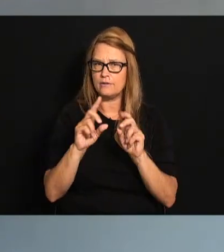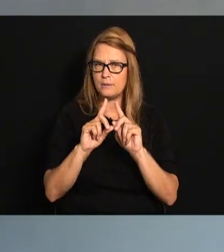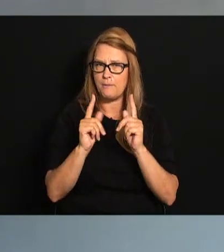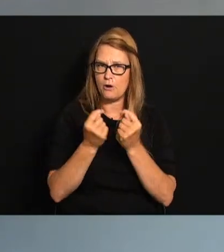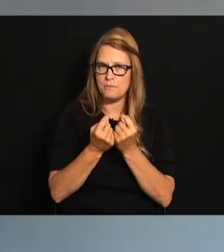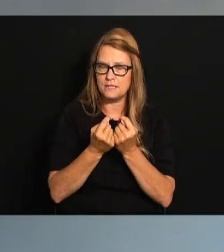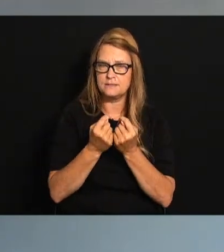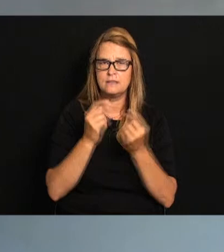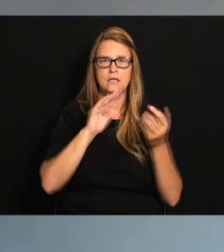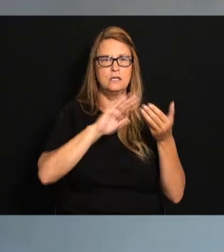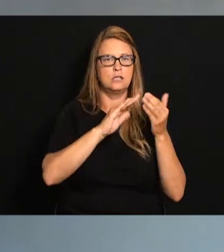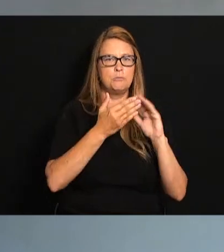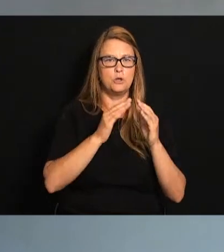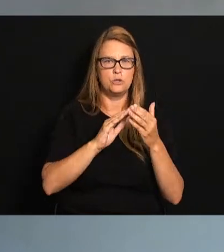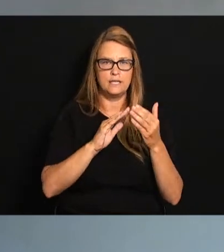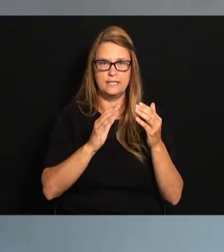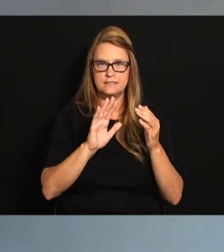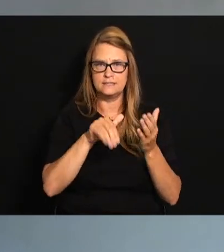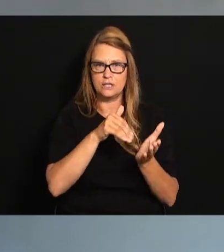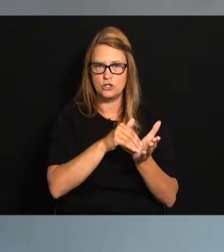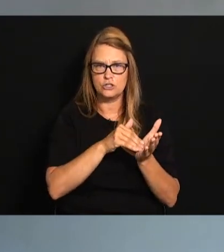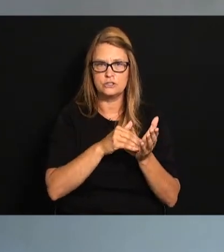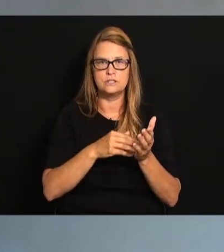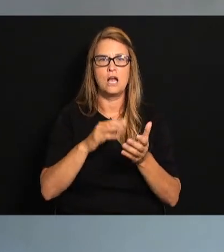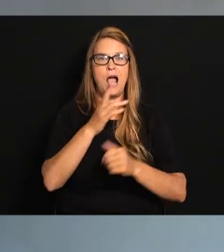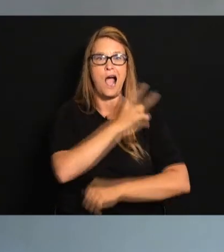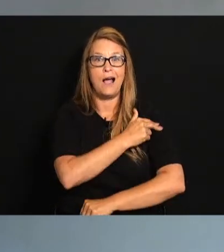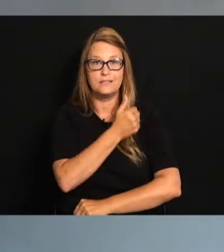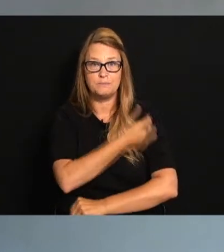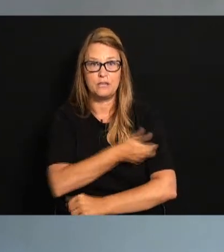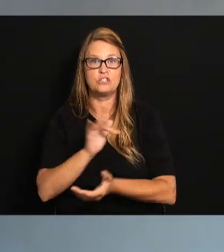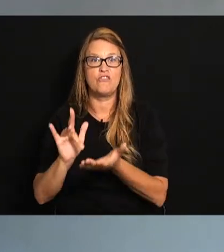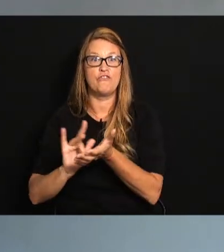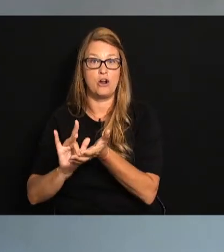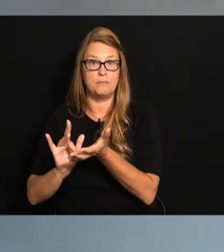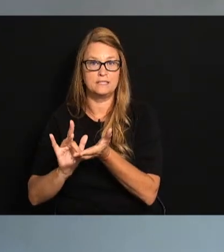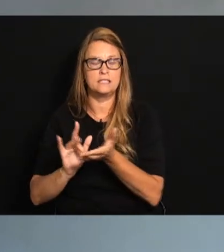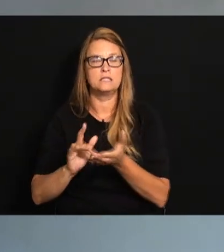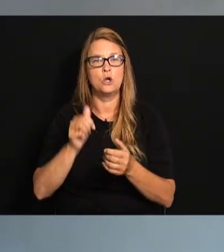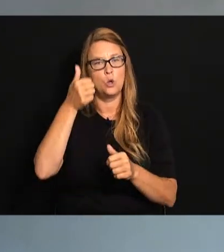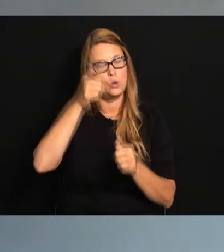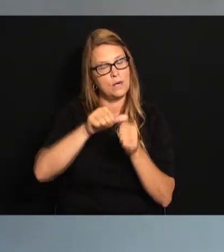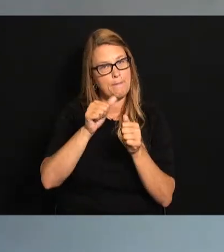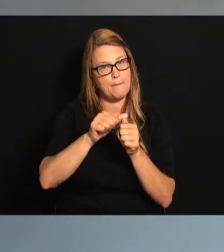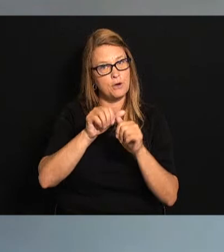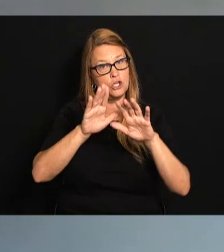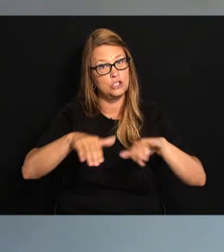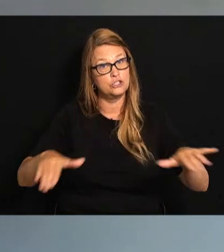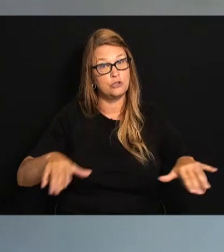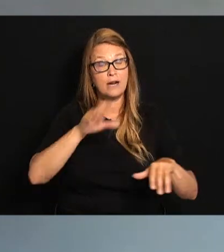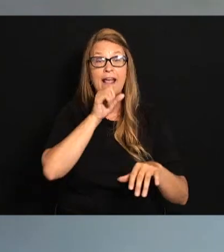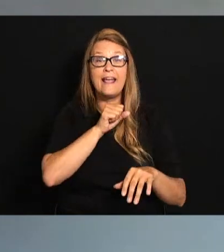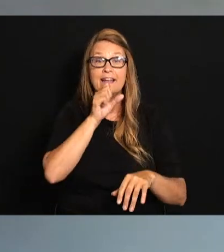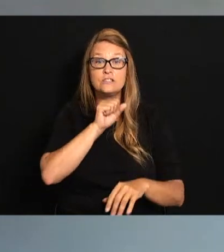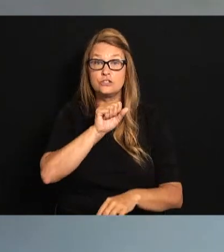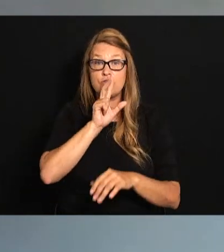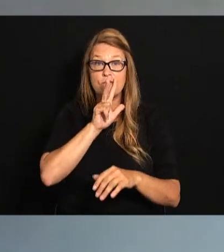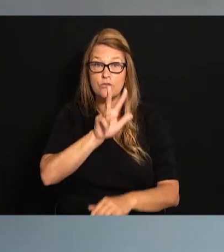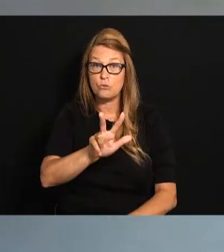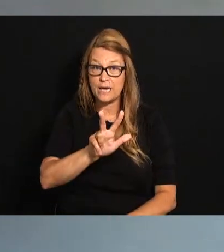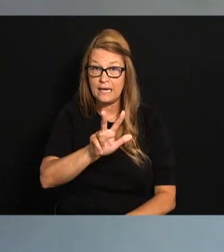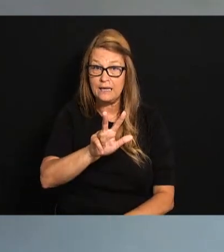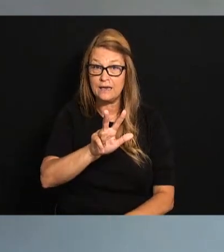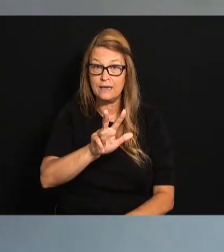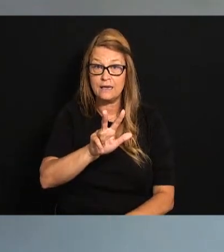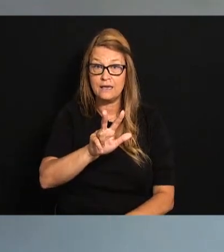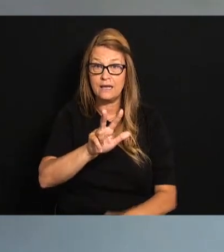centers, hospitals, and pharmacies. Please remember, children ages 3 and younger cannot